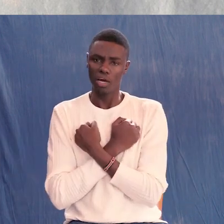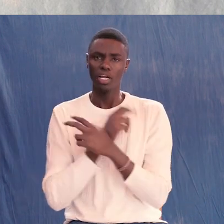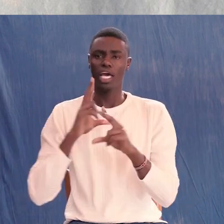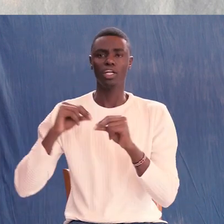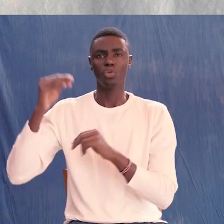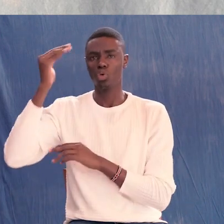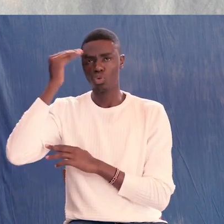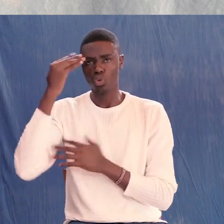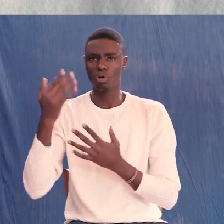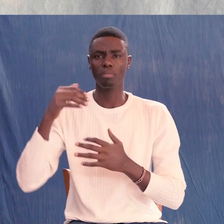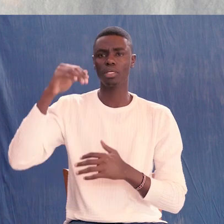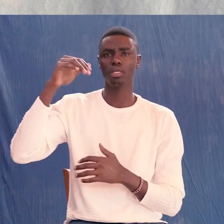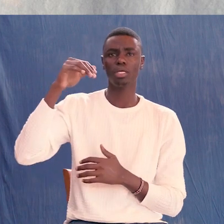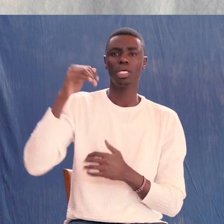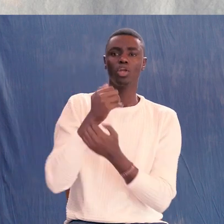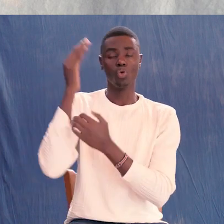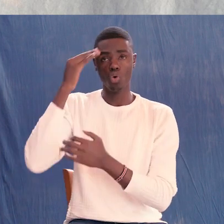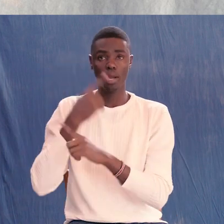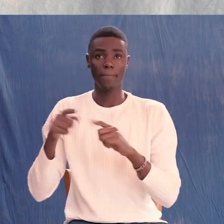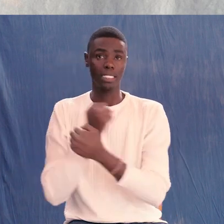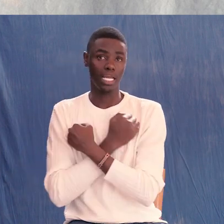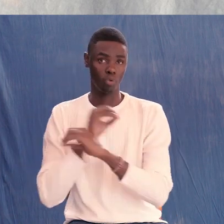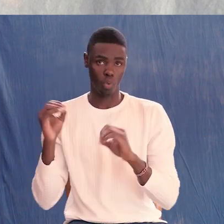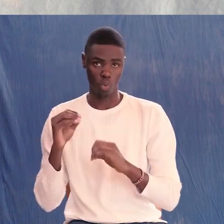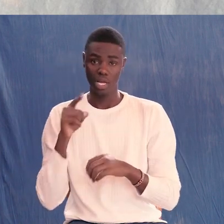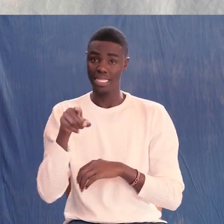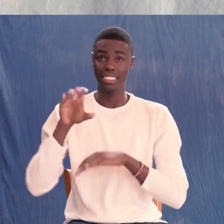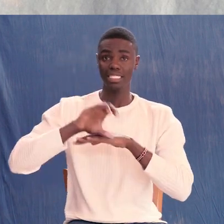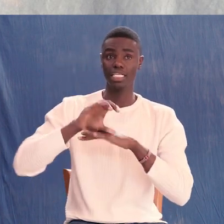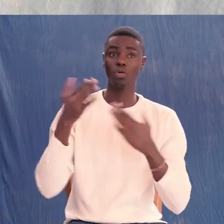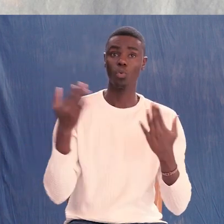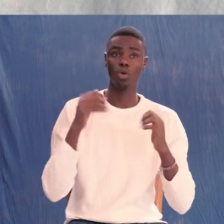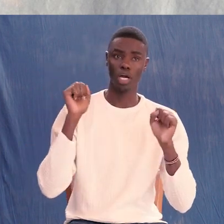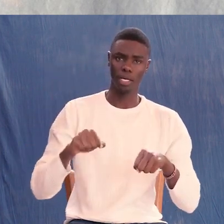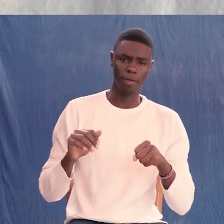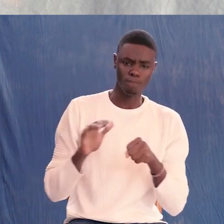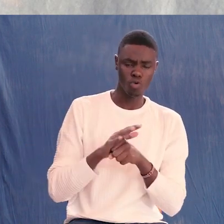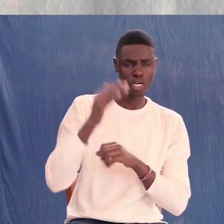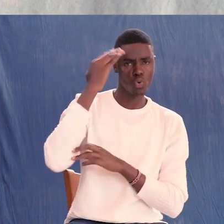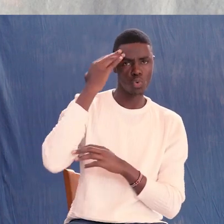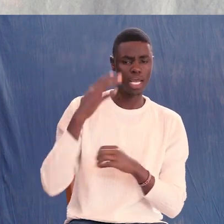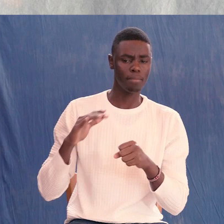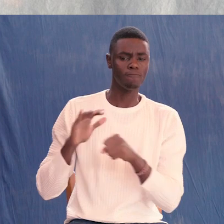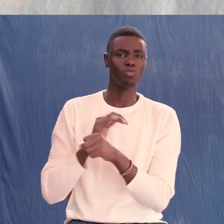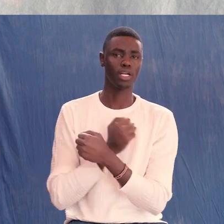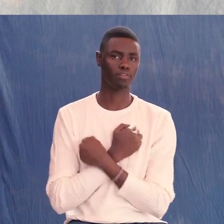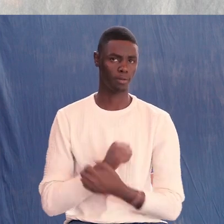or worse, known and not loved, but a church where you can be fully known and fully loved.